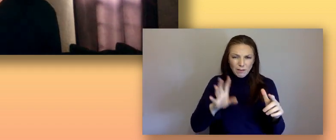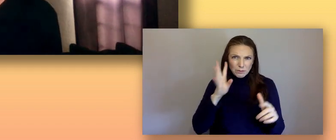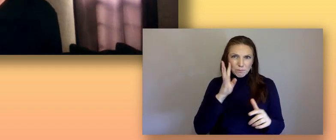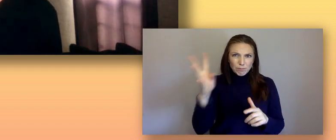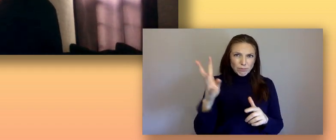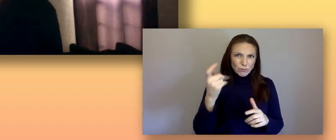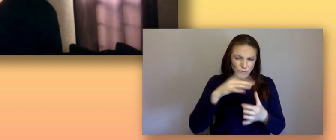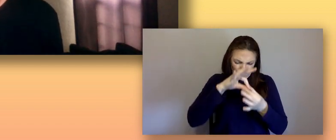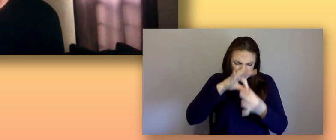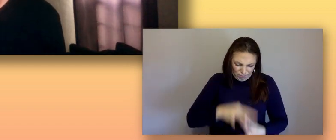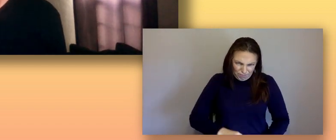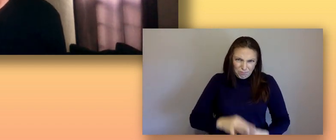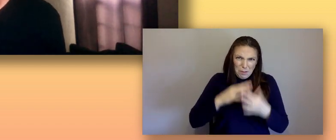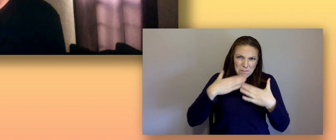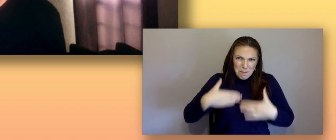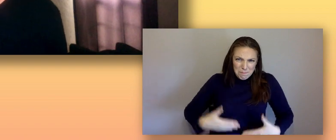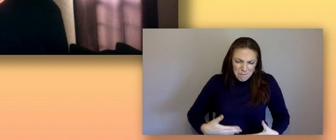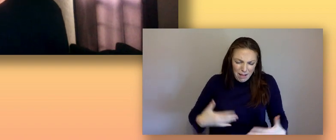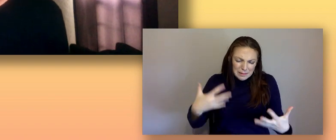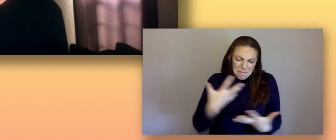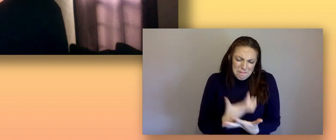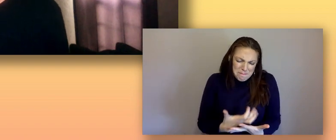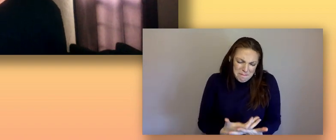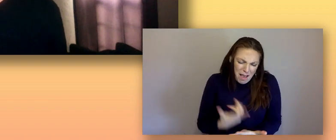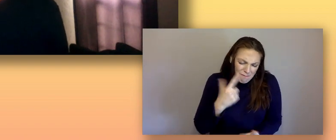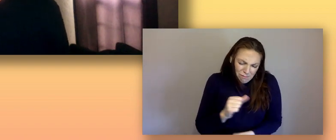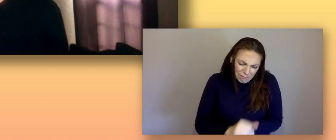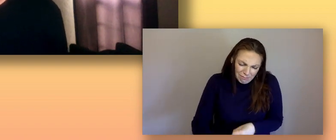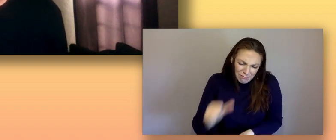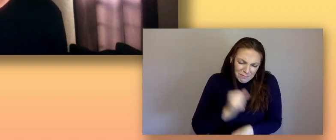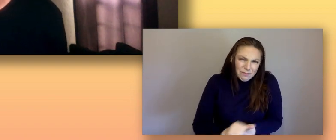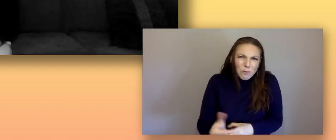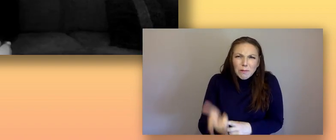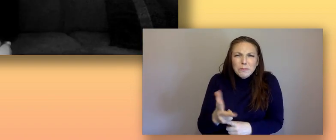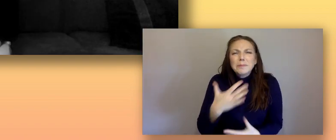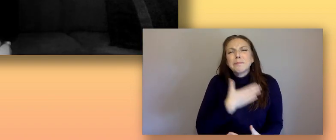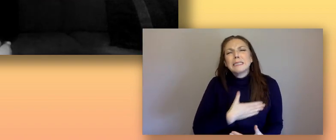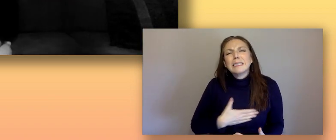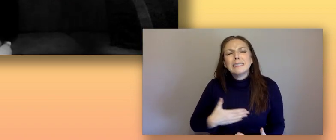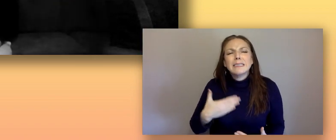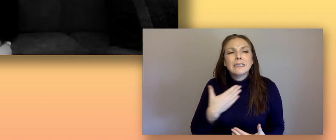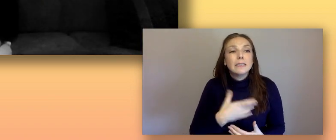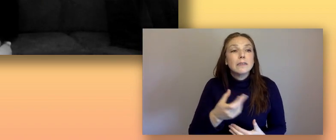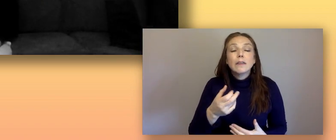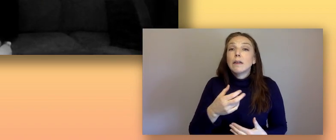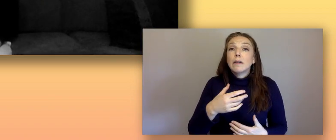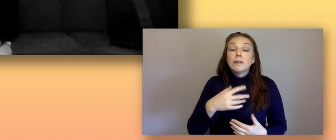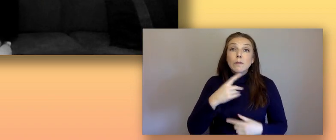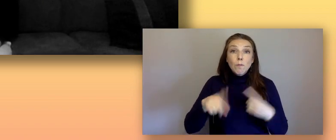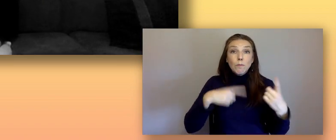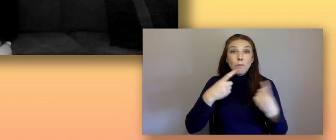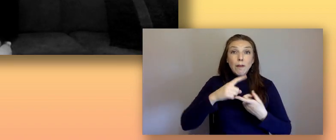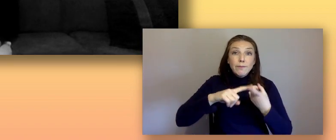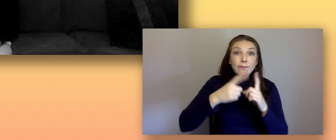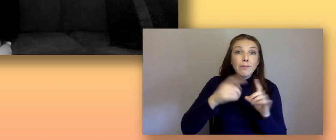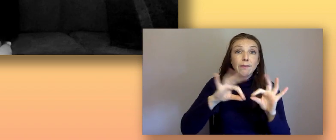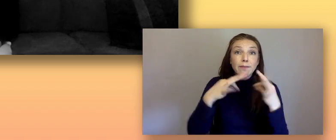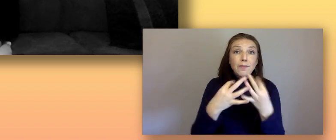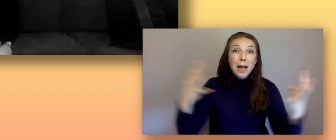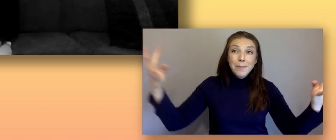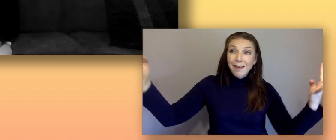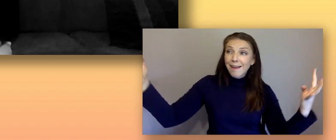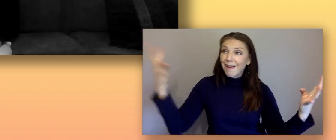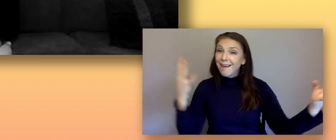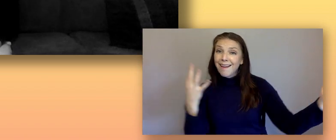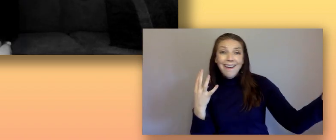my body and beg it to work for the next 3 minutes, or that the isolation and loneliness that I feel while surrounded by